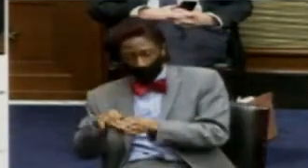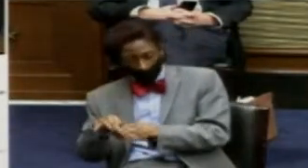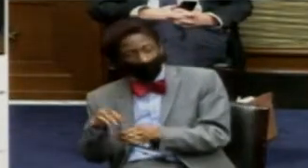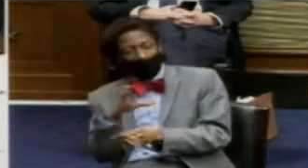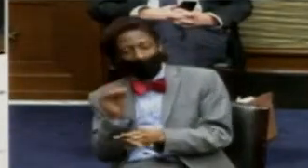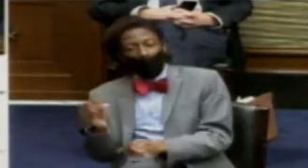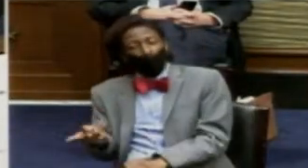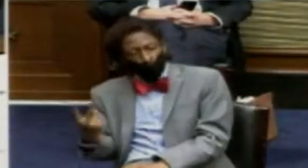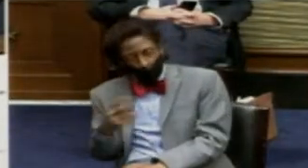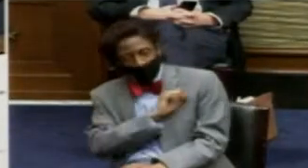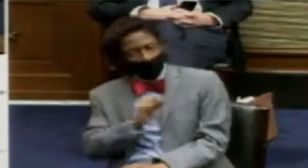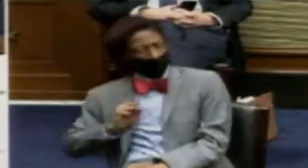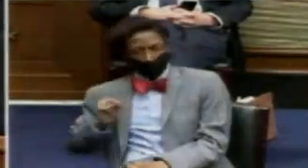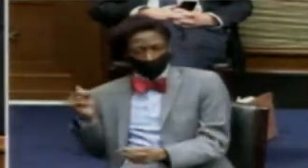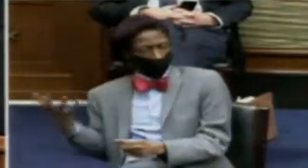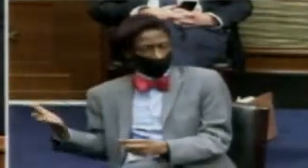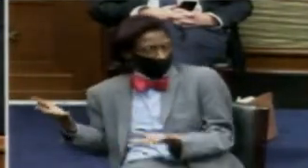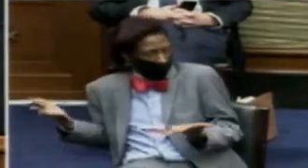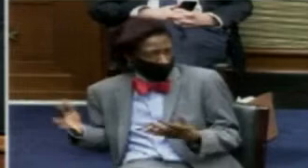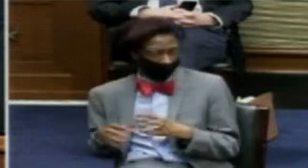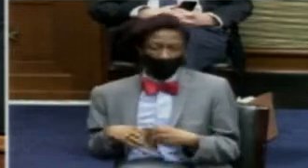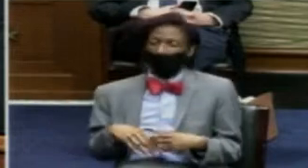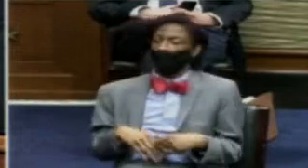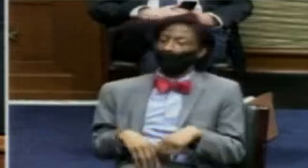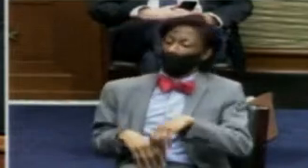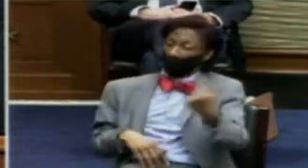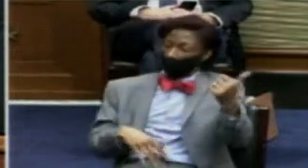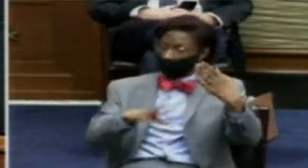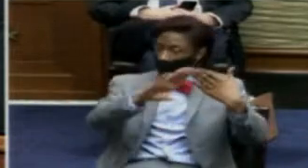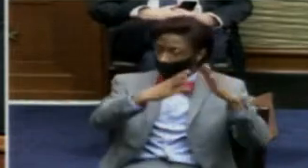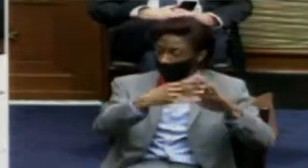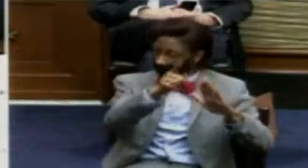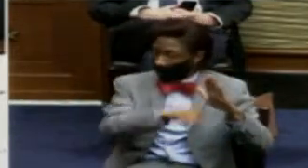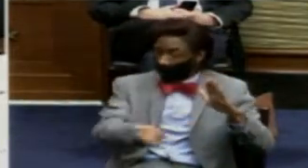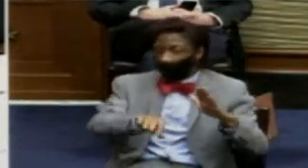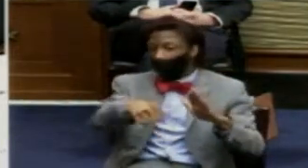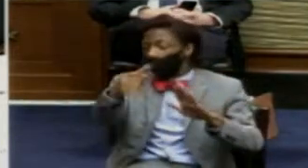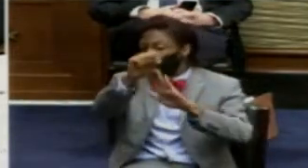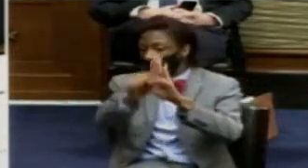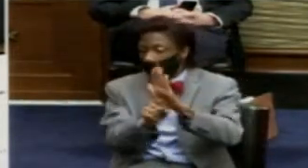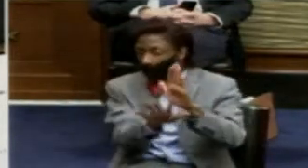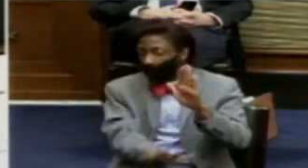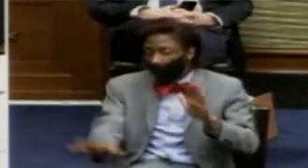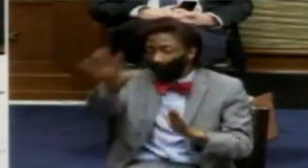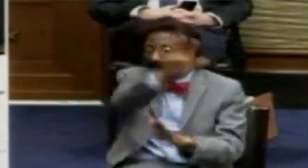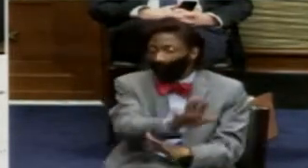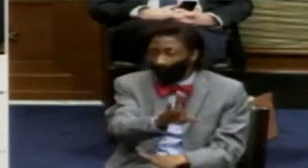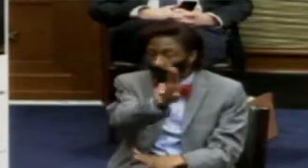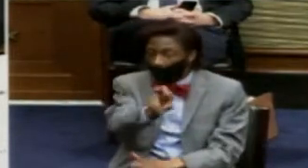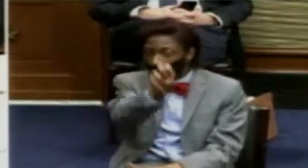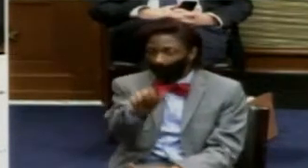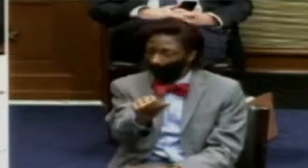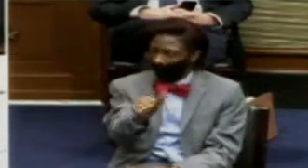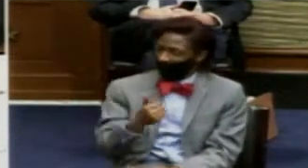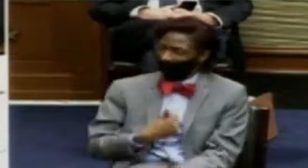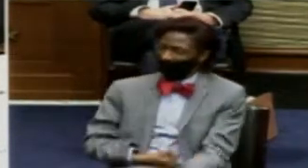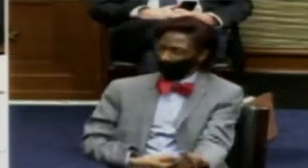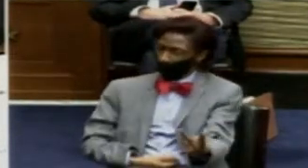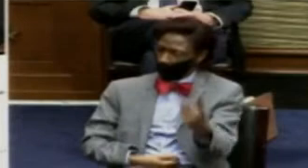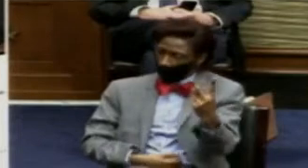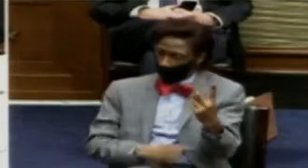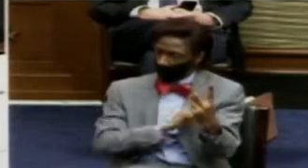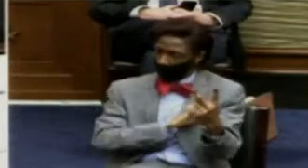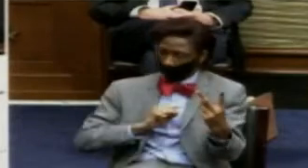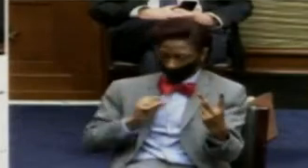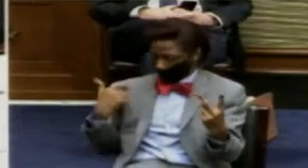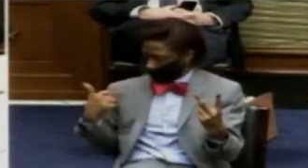senators. Citizens of other cities and states in the United States of America have 2 senators. We do